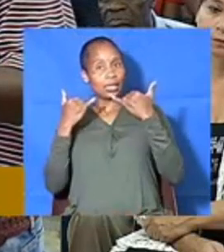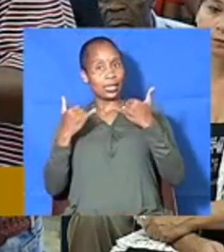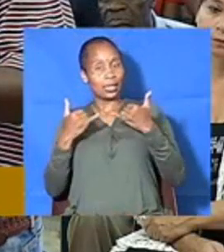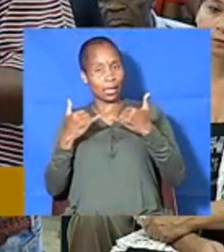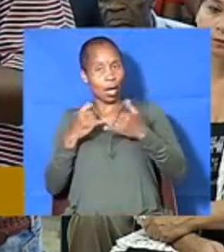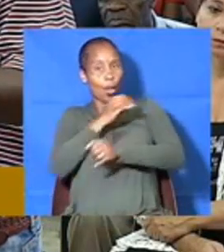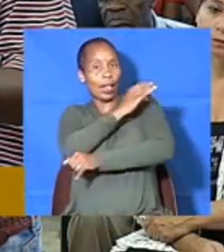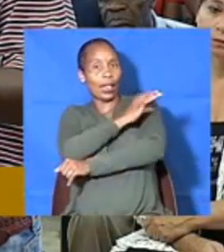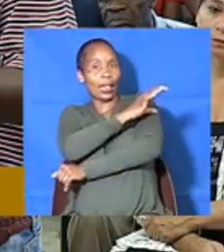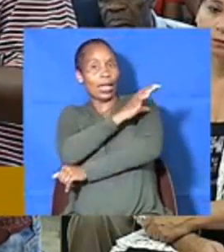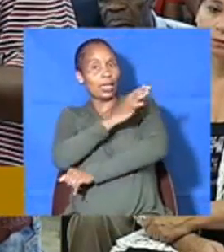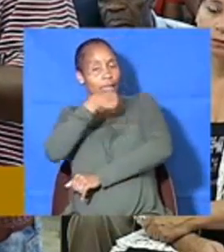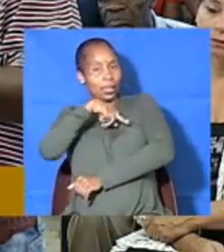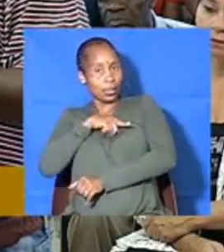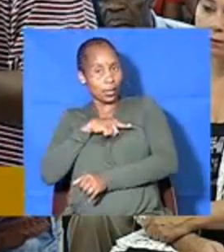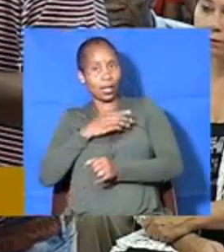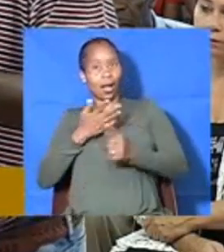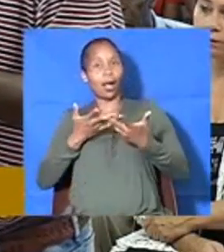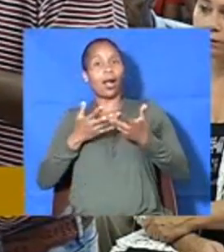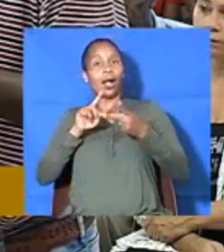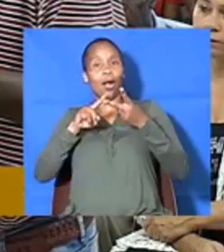much. Thank you very much. I'll thank you.